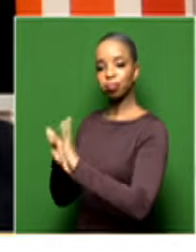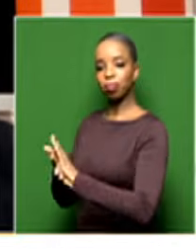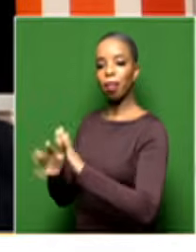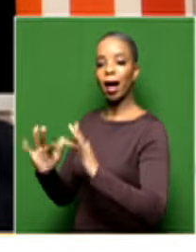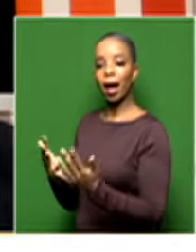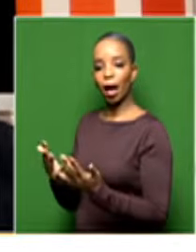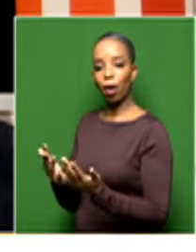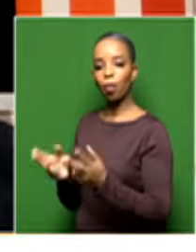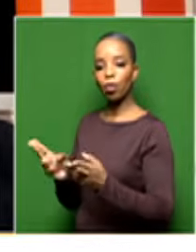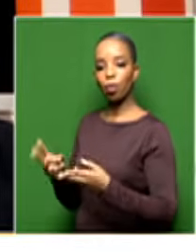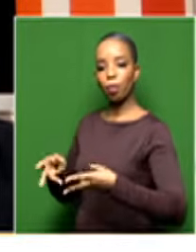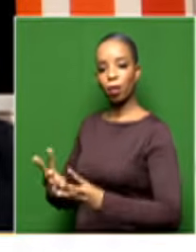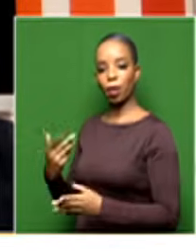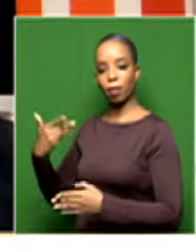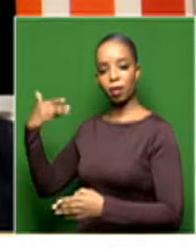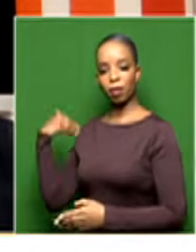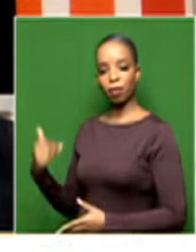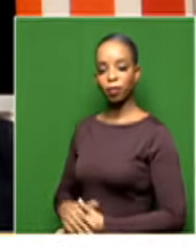retail?